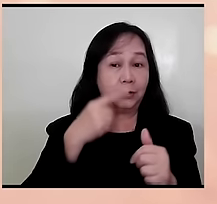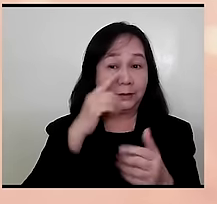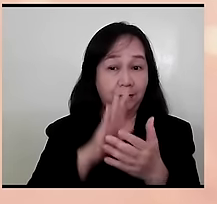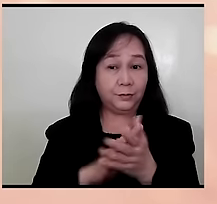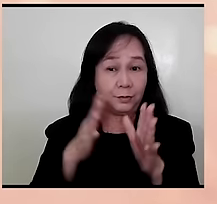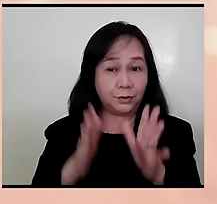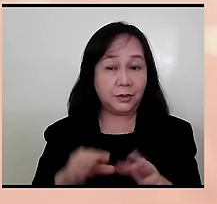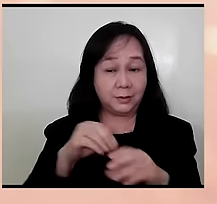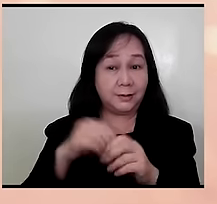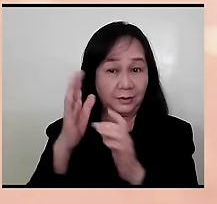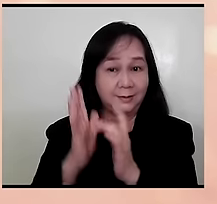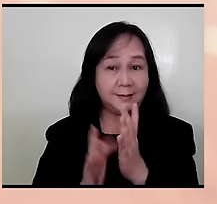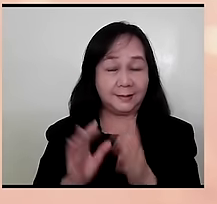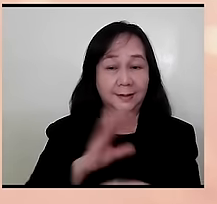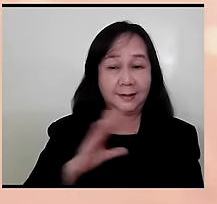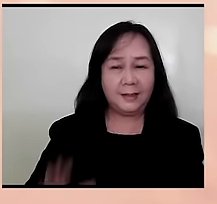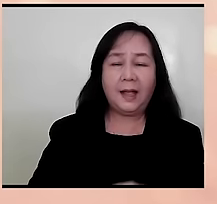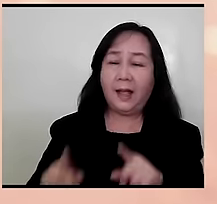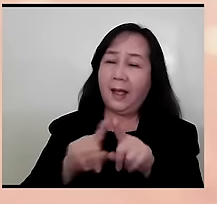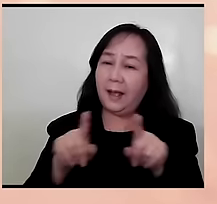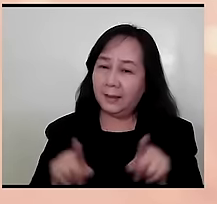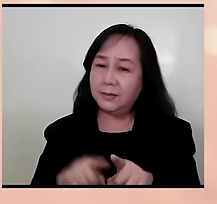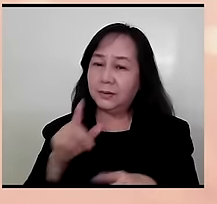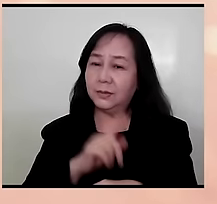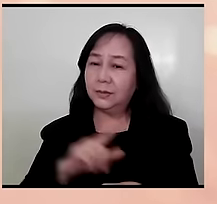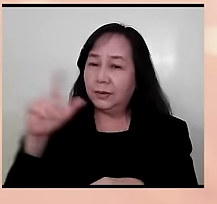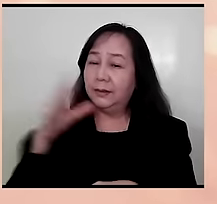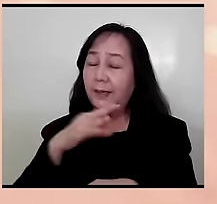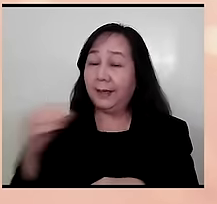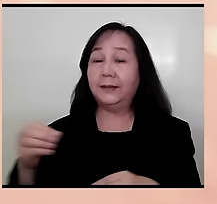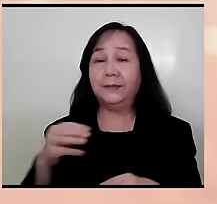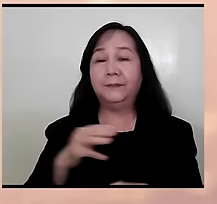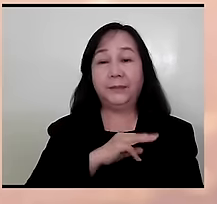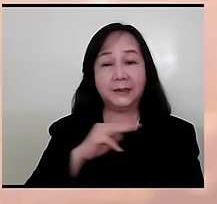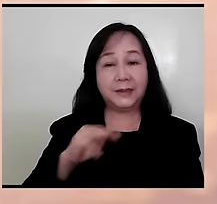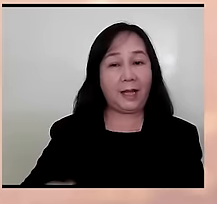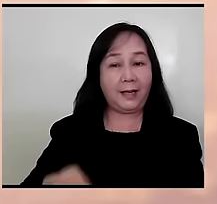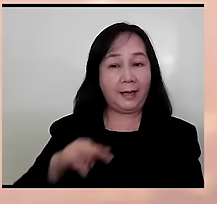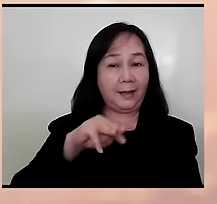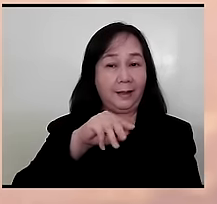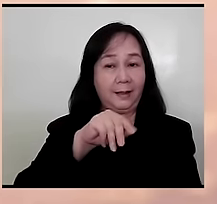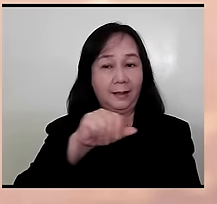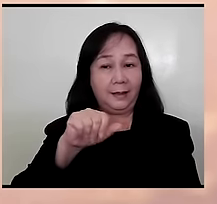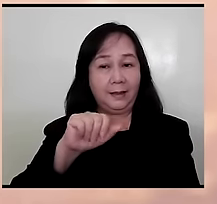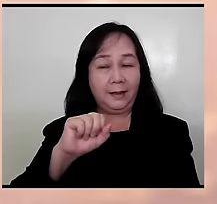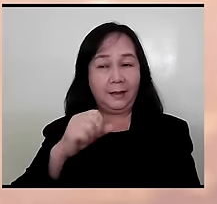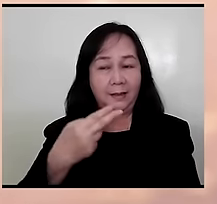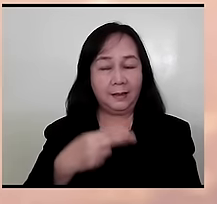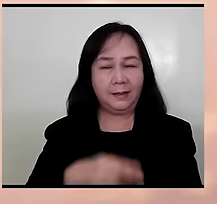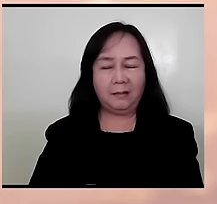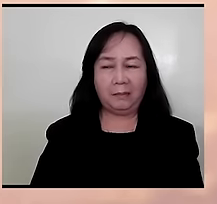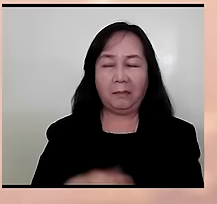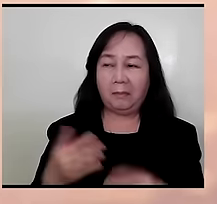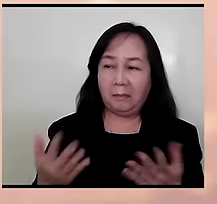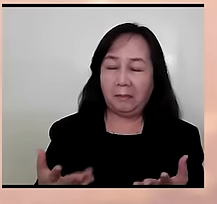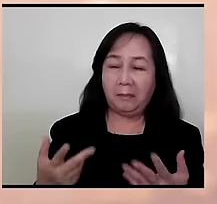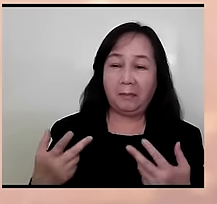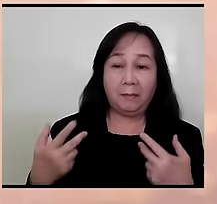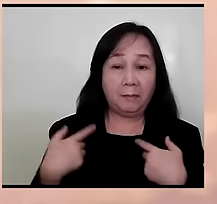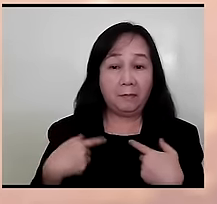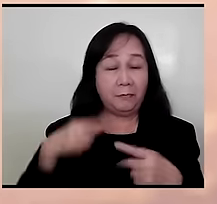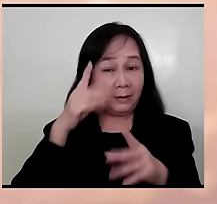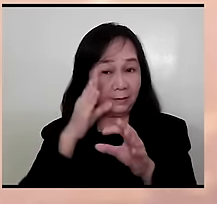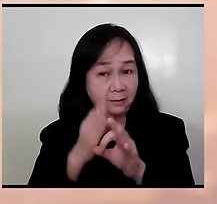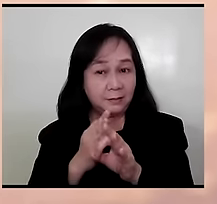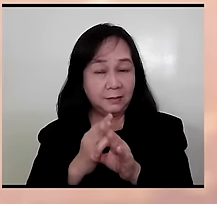in Jesus Christ as Lord and Messiah. And they came to faith